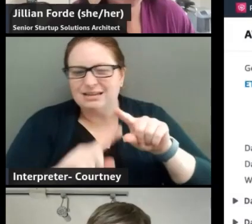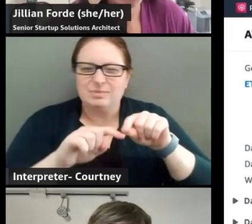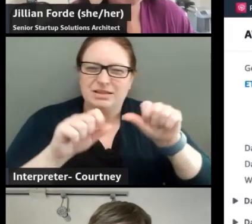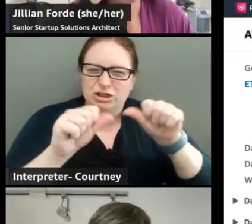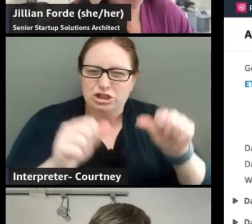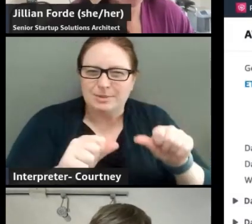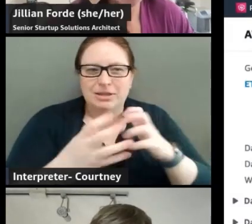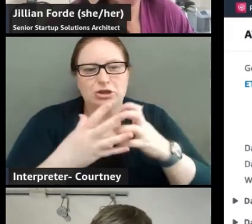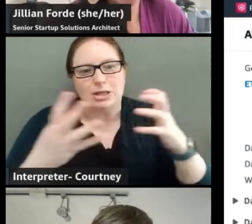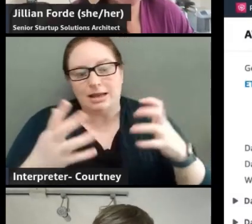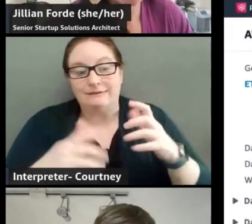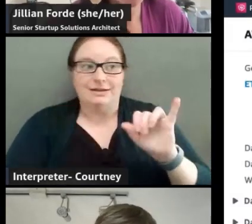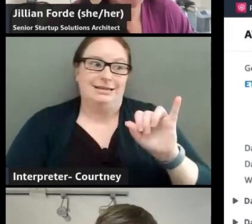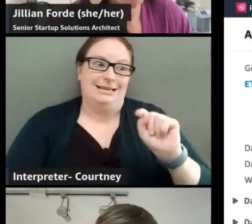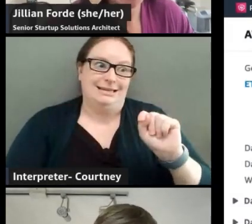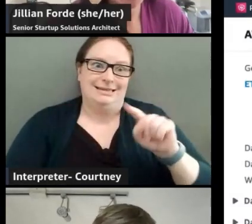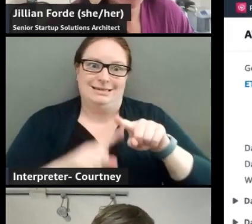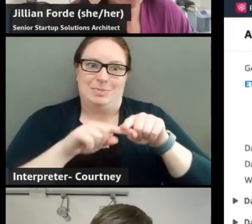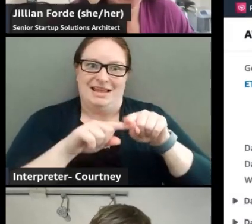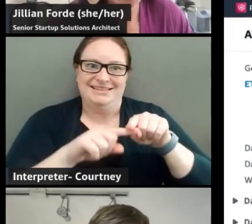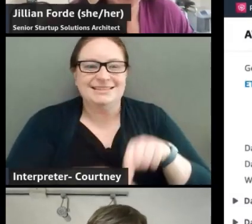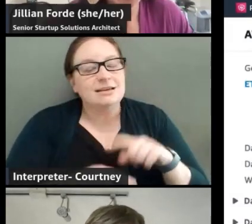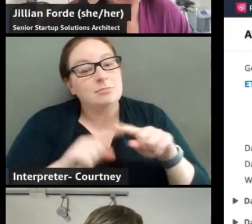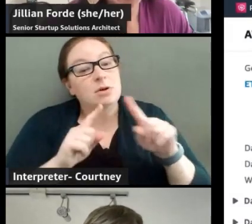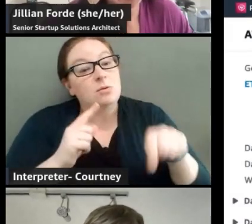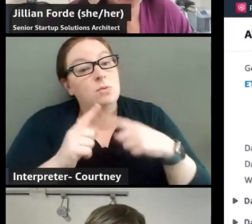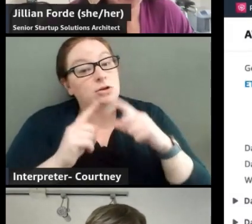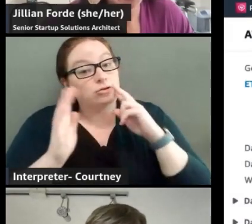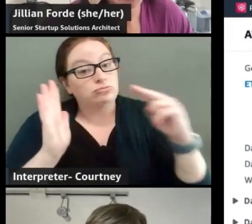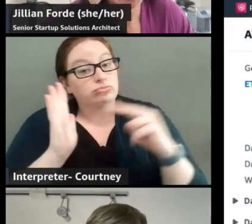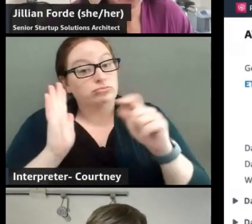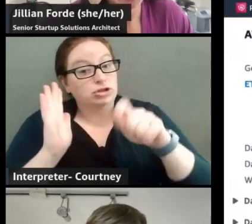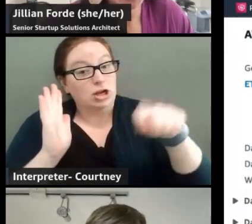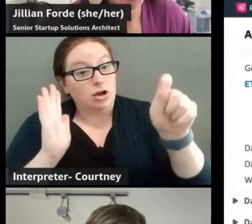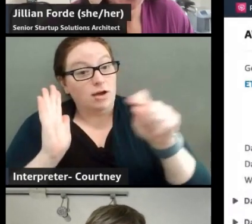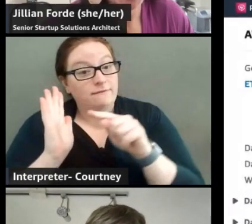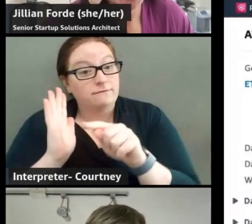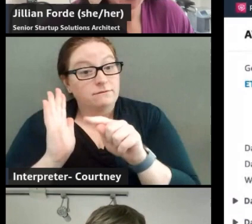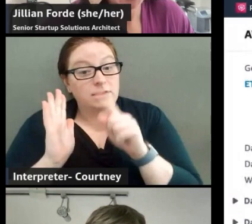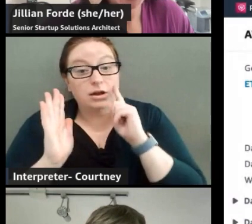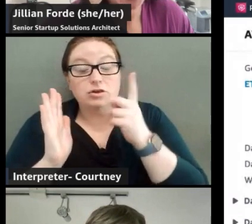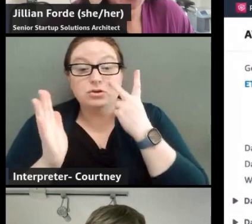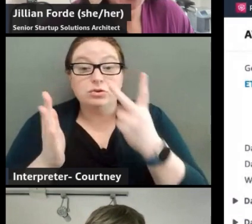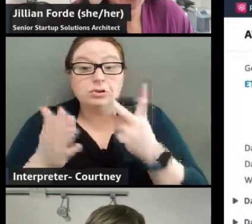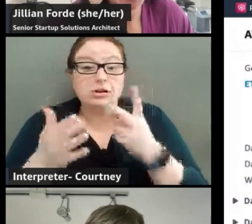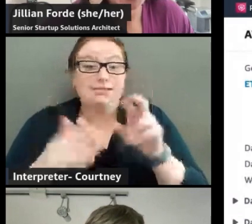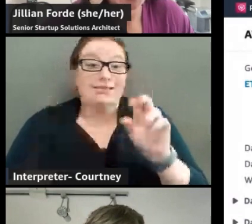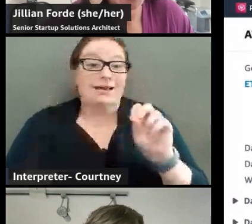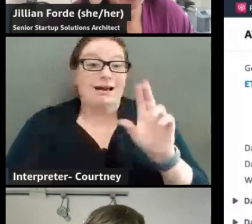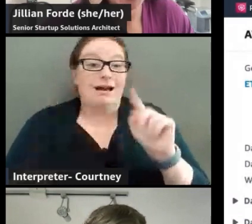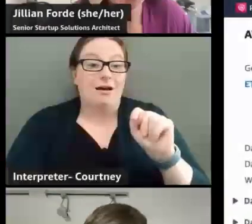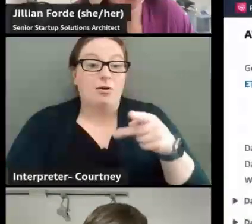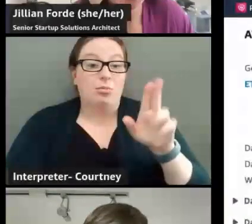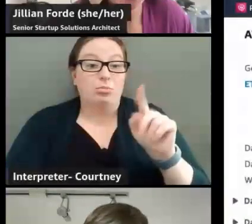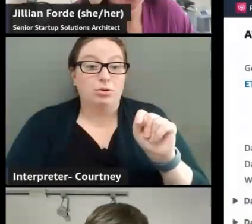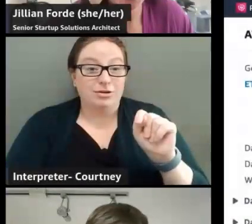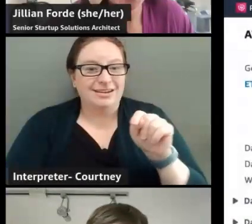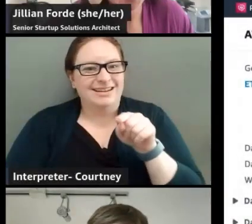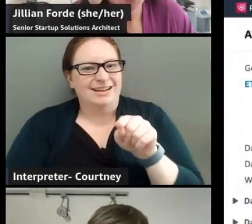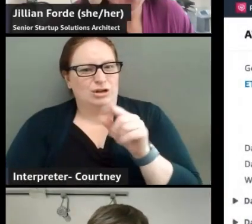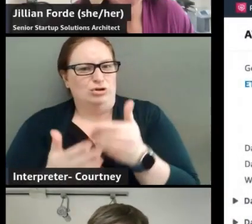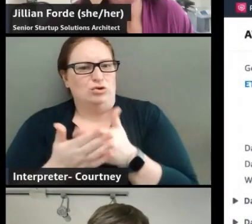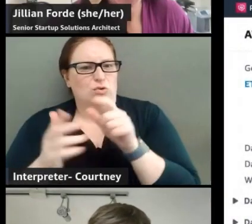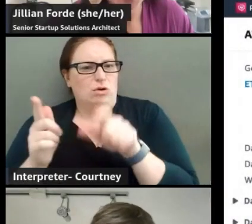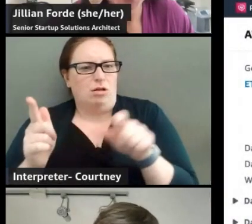depends. But at the end of the day, once you check this off, if we come here and we look at what the output schema looks like, these are the new columns that Yanis